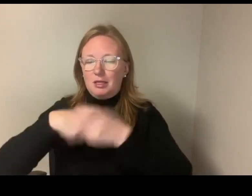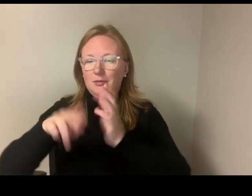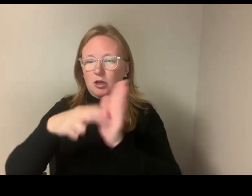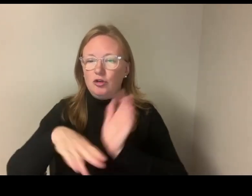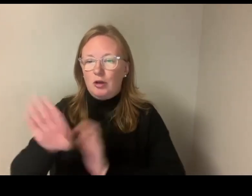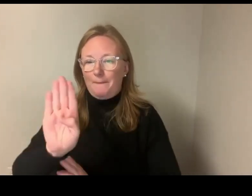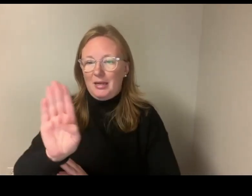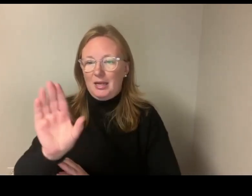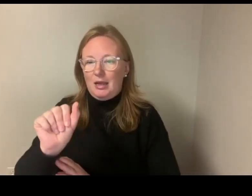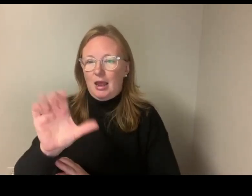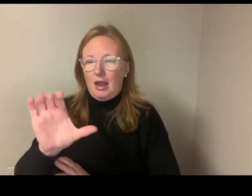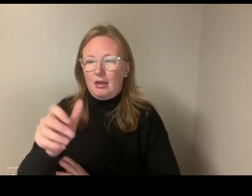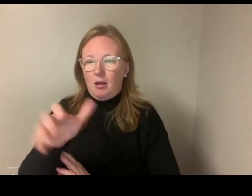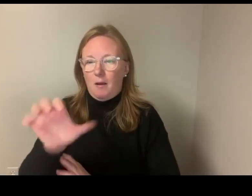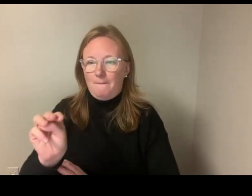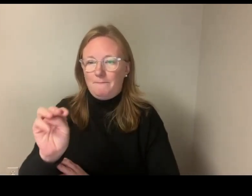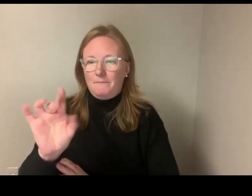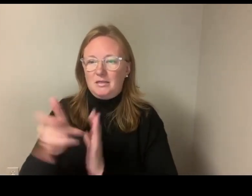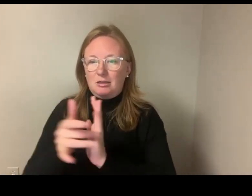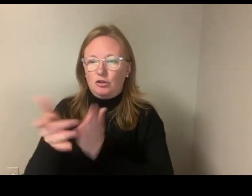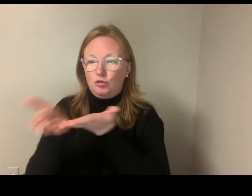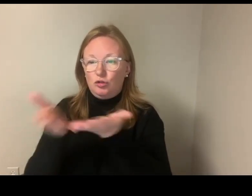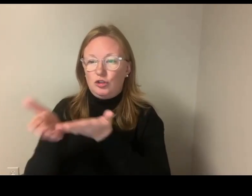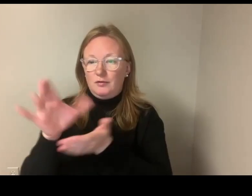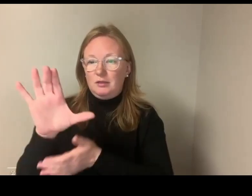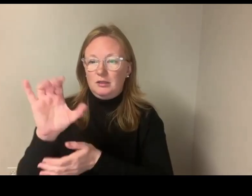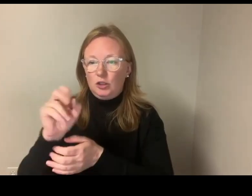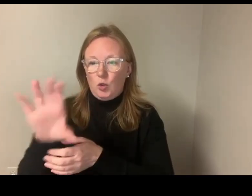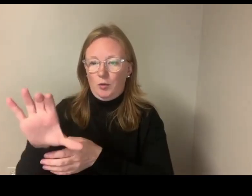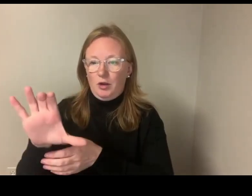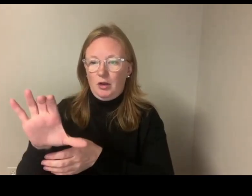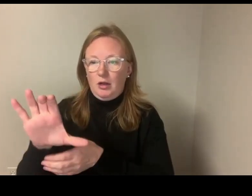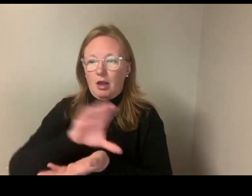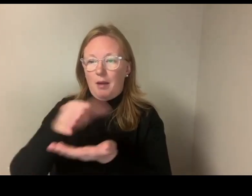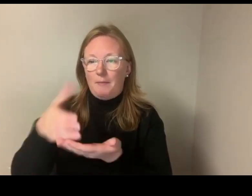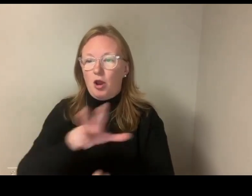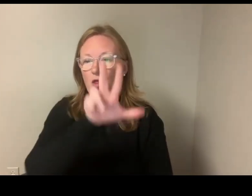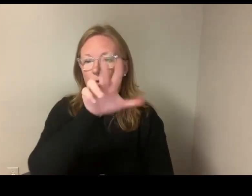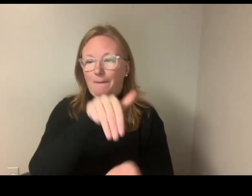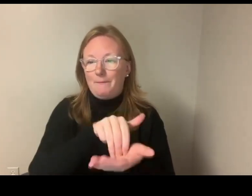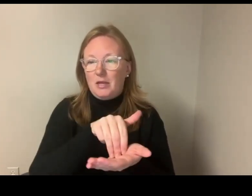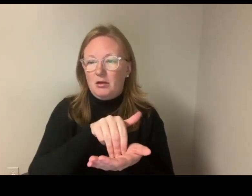Contract B to AECom Technical Services Incorporated in the amount of